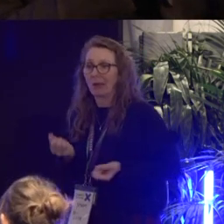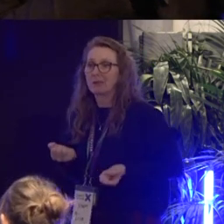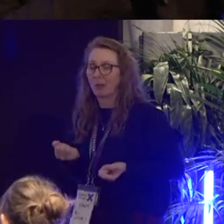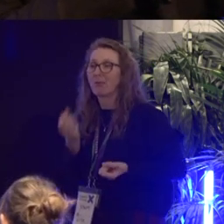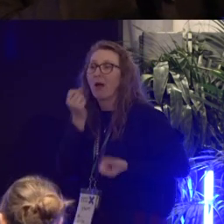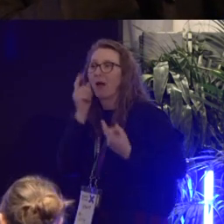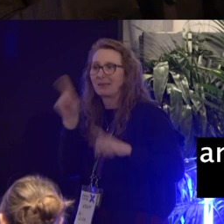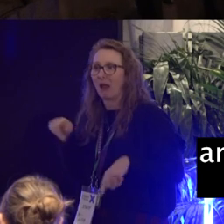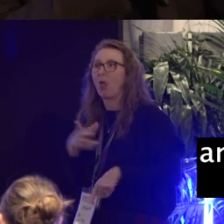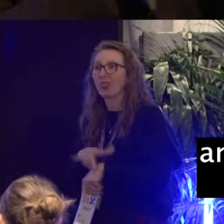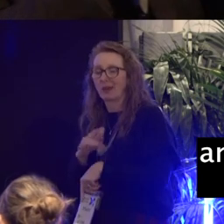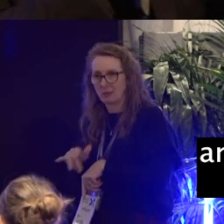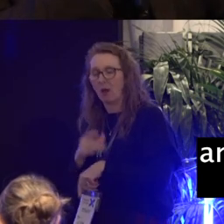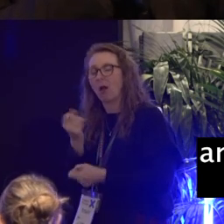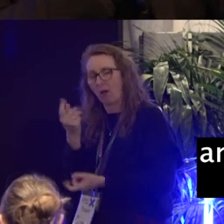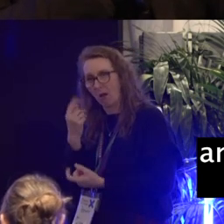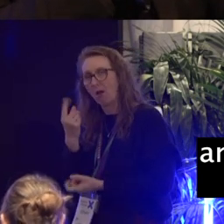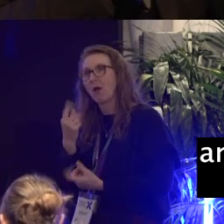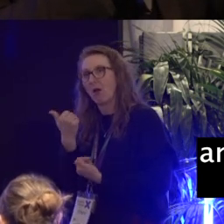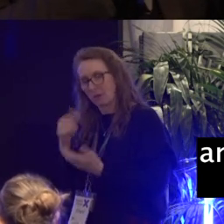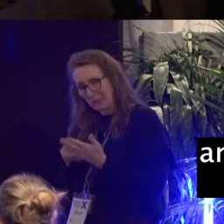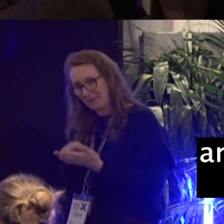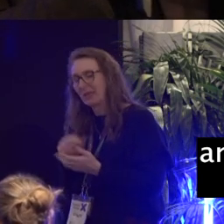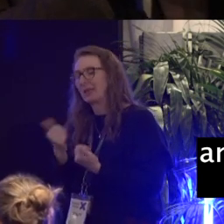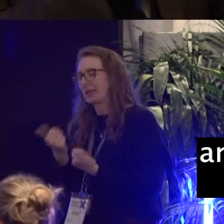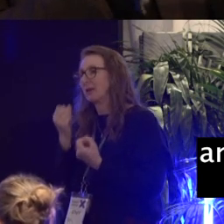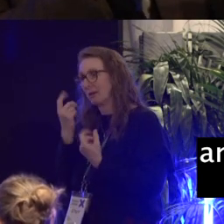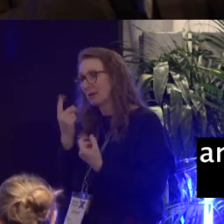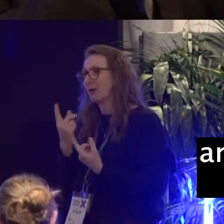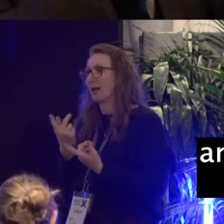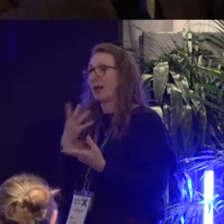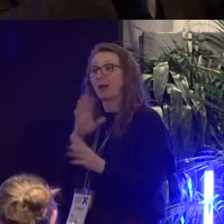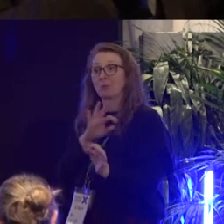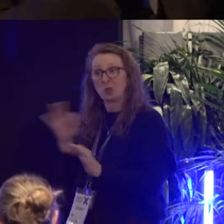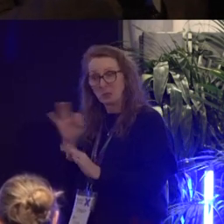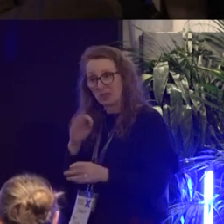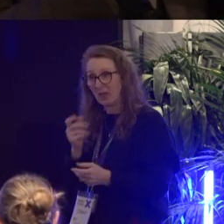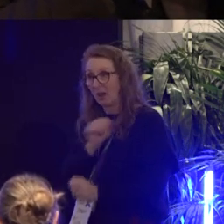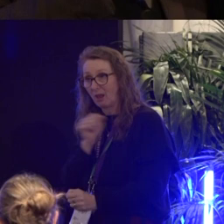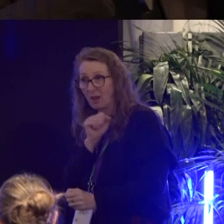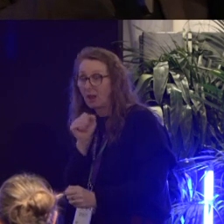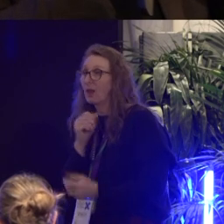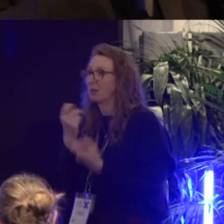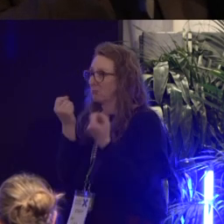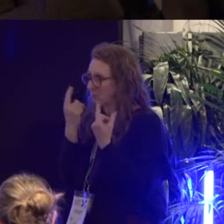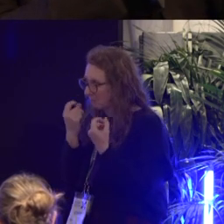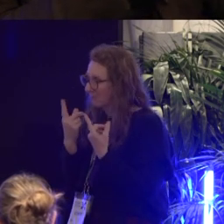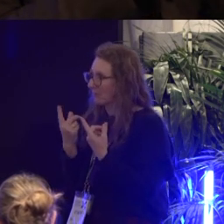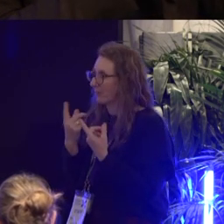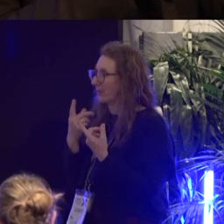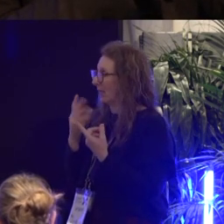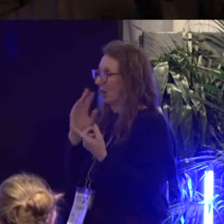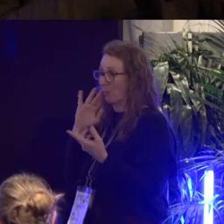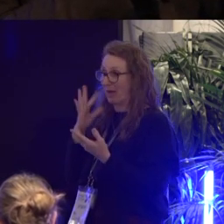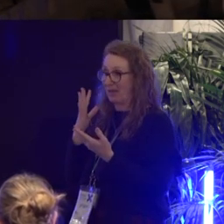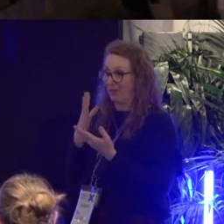and they go, right, I understand that, and they accept the idea of television and music concerts, but the belief of what you're going to